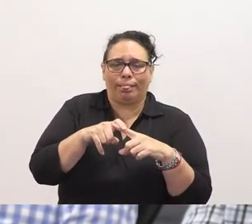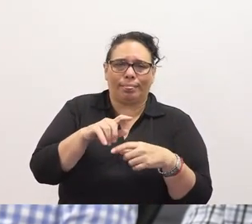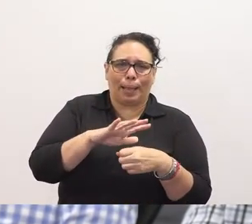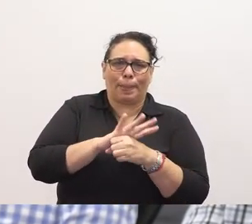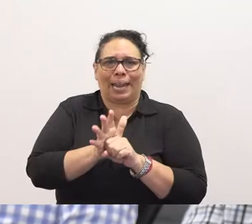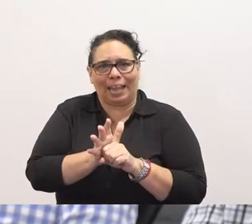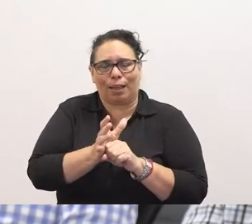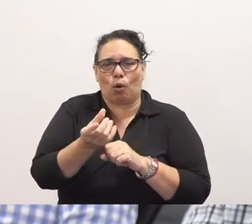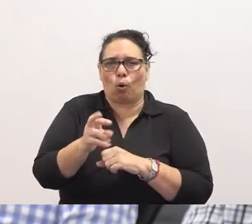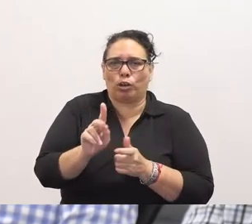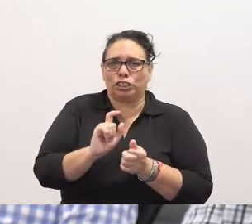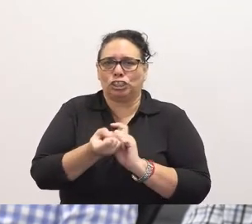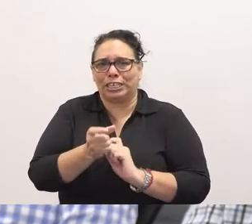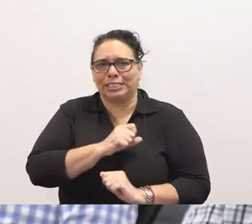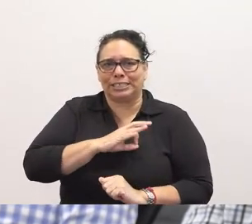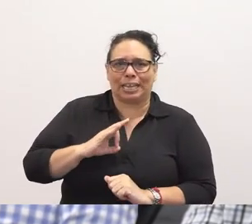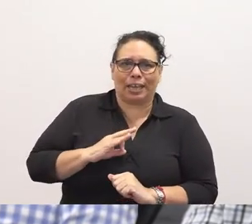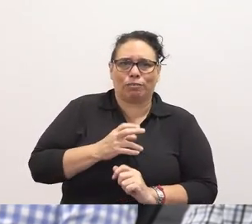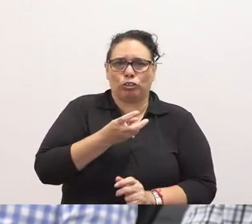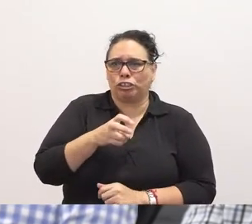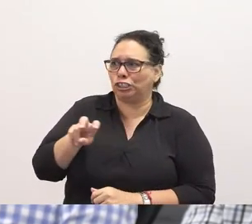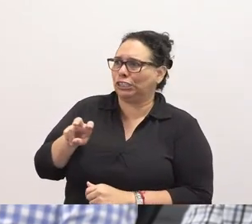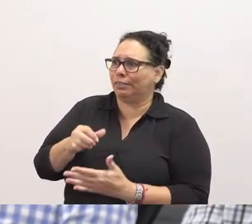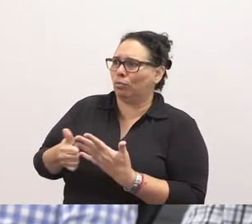staff or a shift in priority.